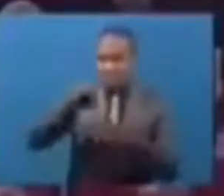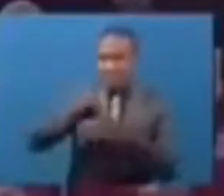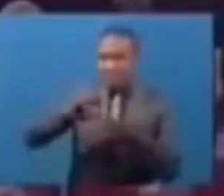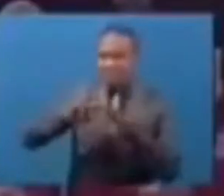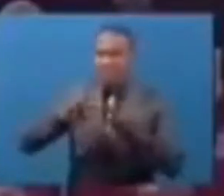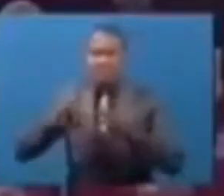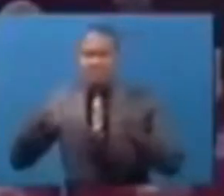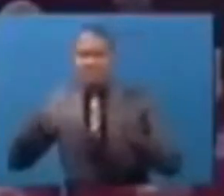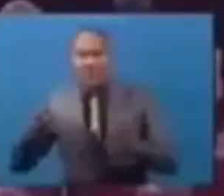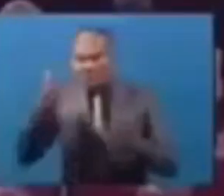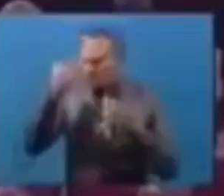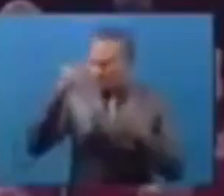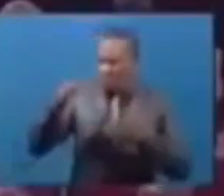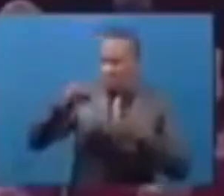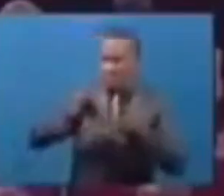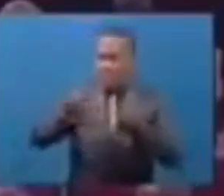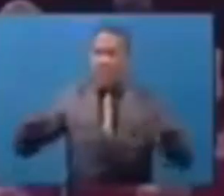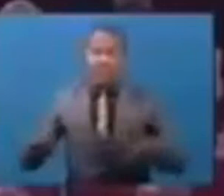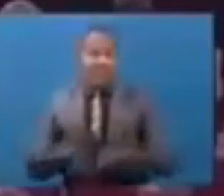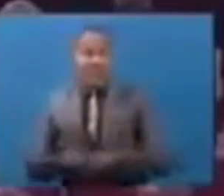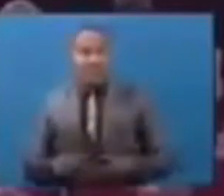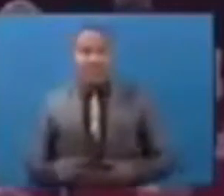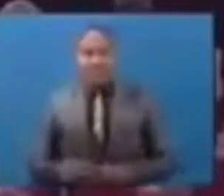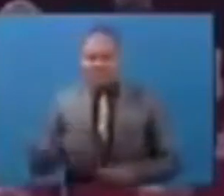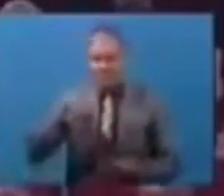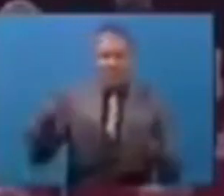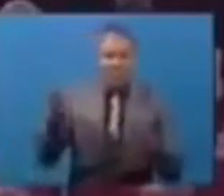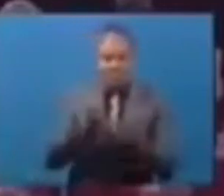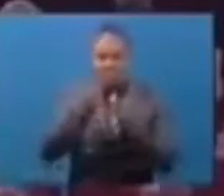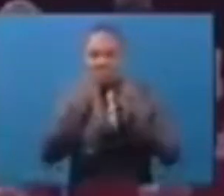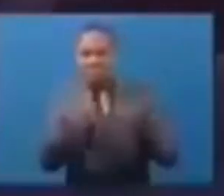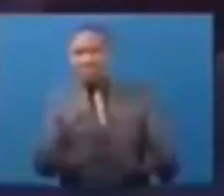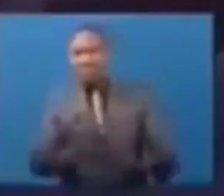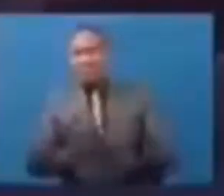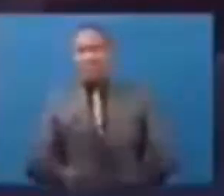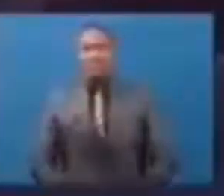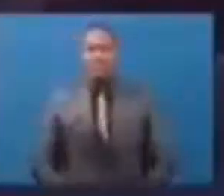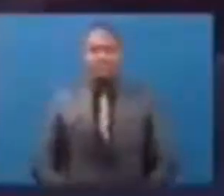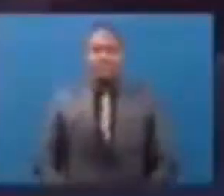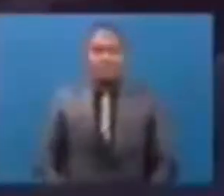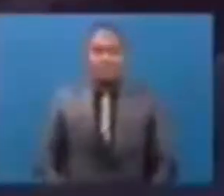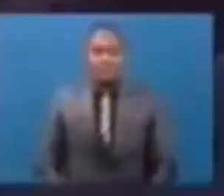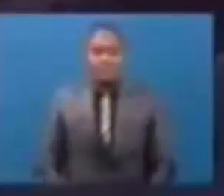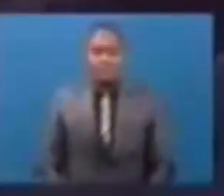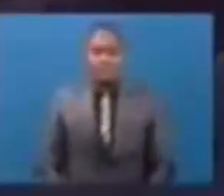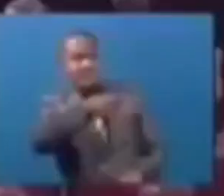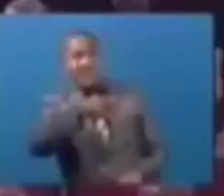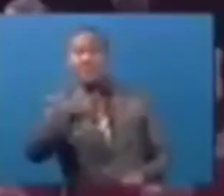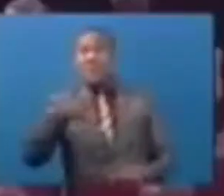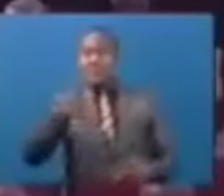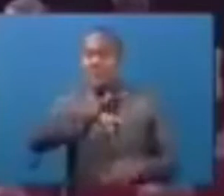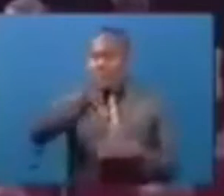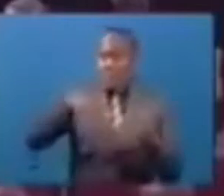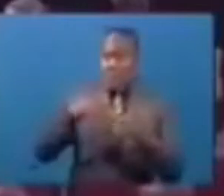duplicate polling station codes, and unknown polling stations, as for short.